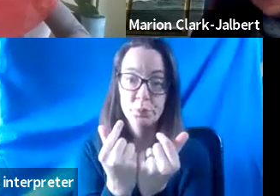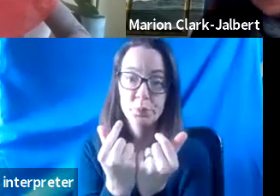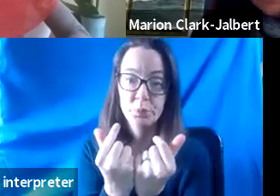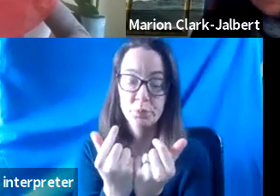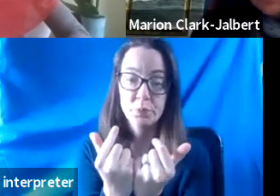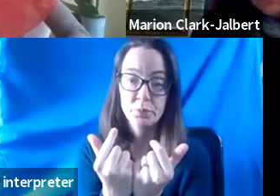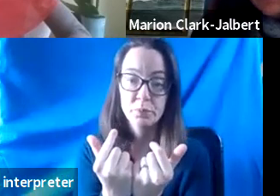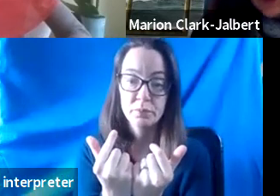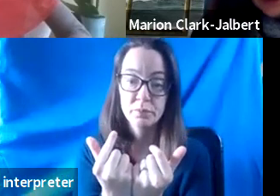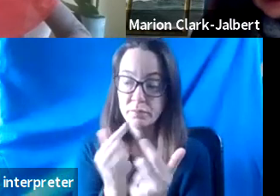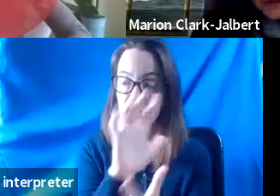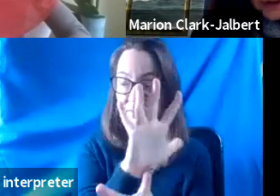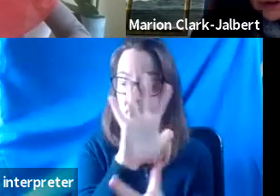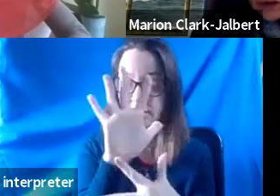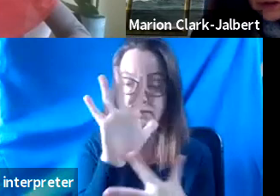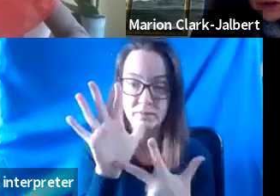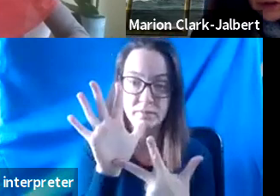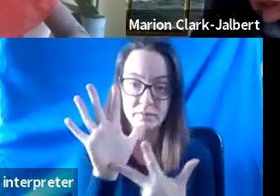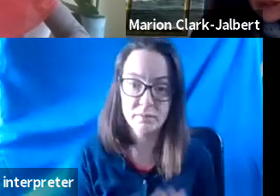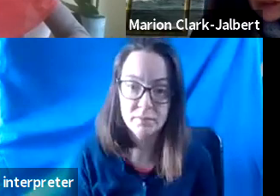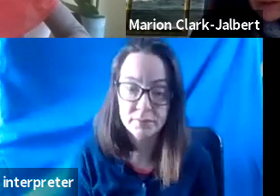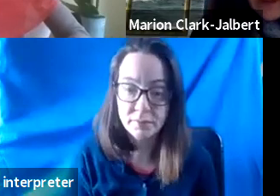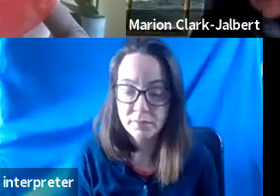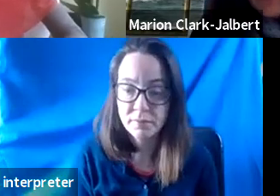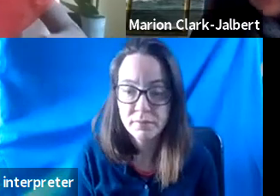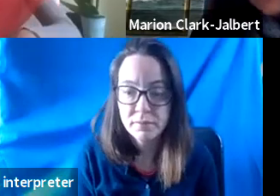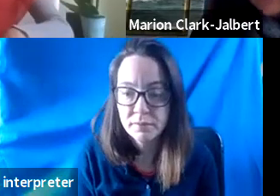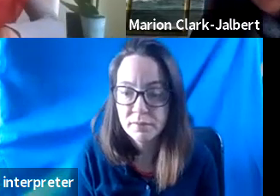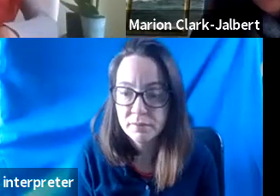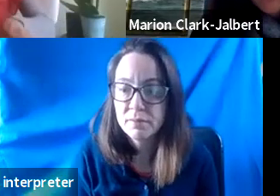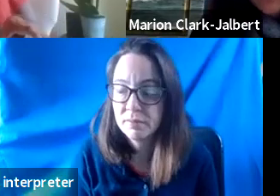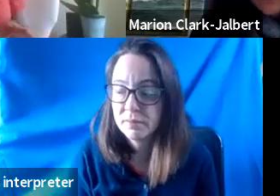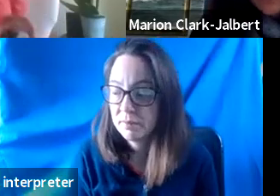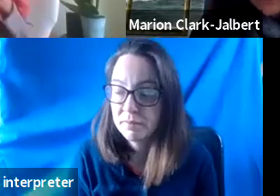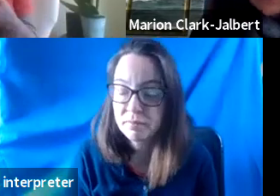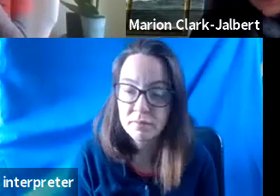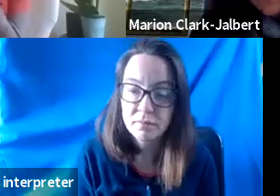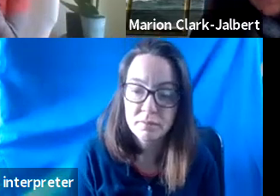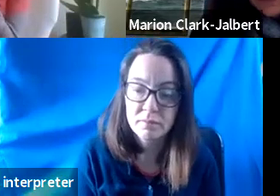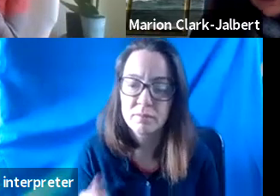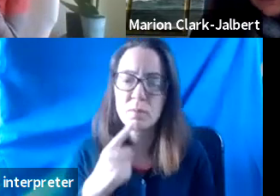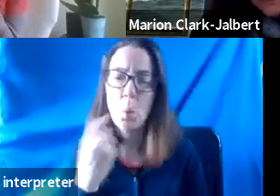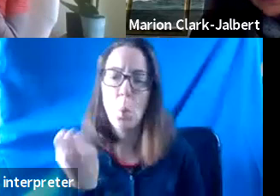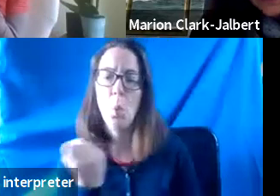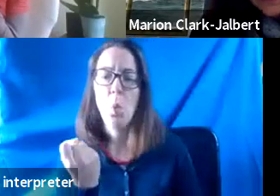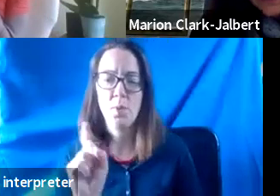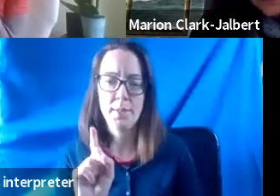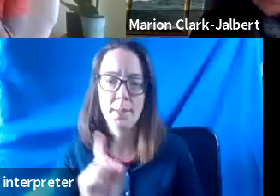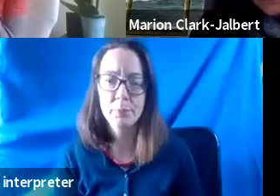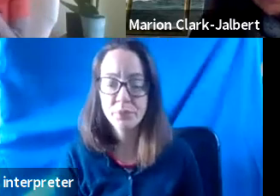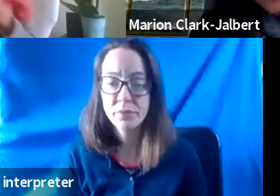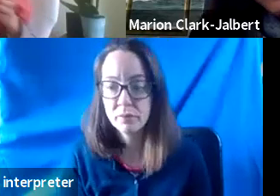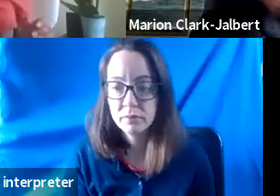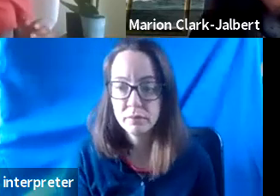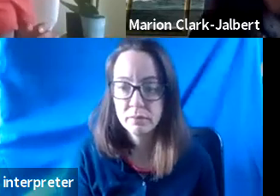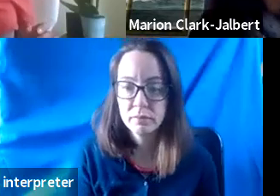it because I did 4. 4, okay. Let me reset it before we go in. It's going to take me a minute. Sure, take your time. So I'm going to